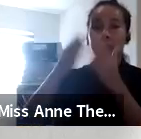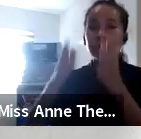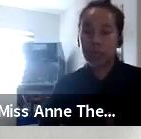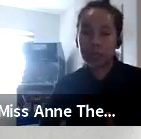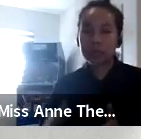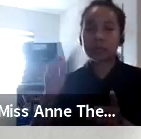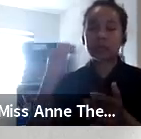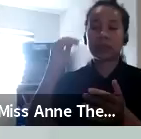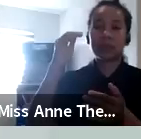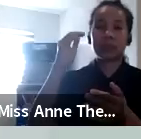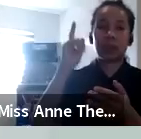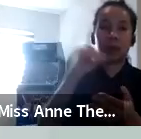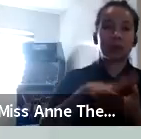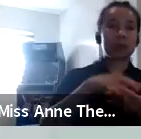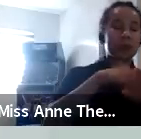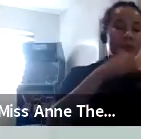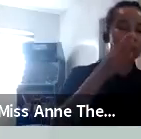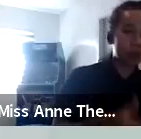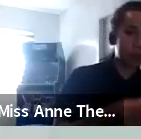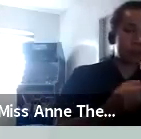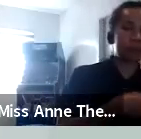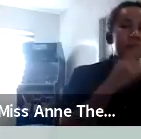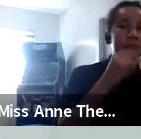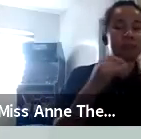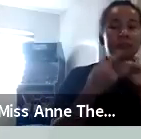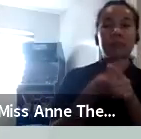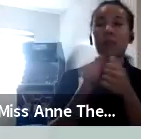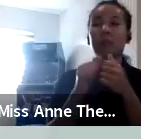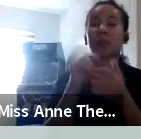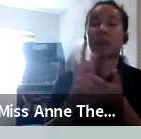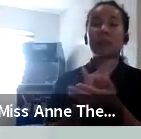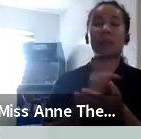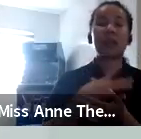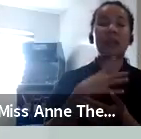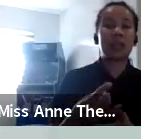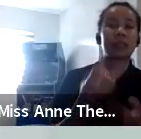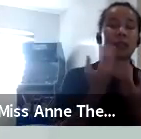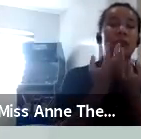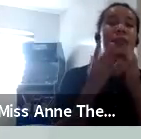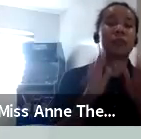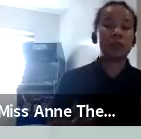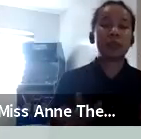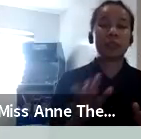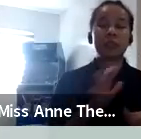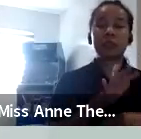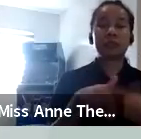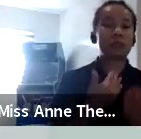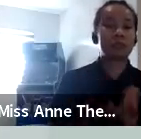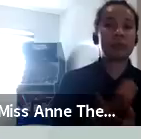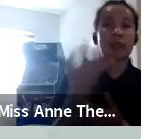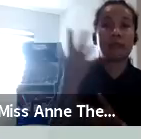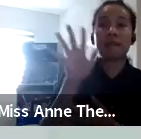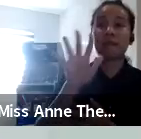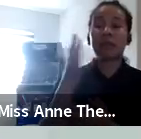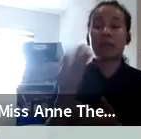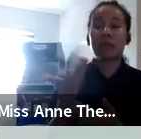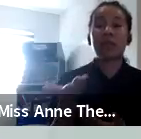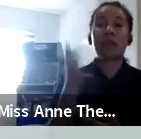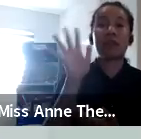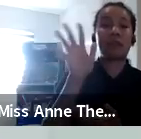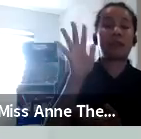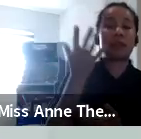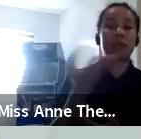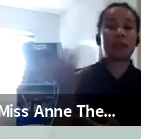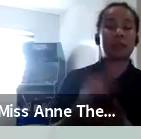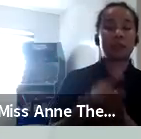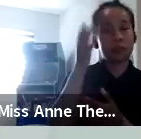time. So with that, I would like to wrap it up. So here are the five things to consider